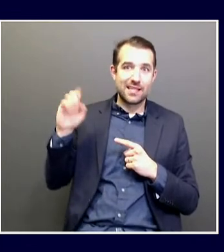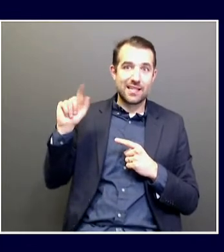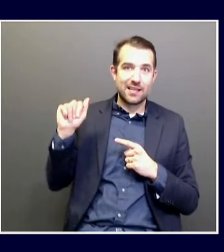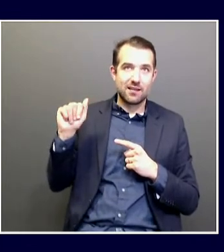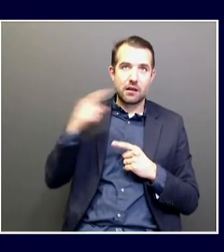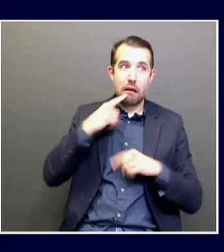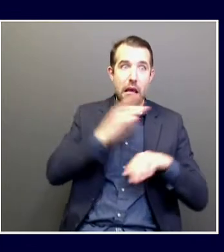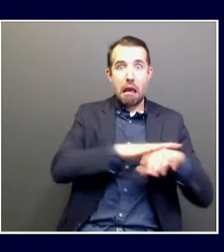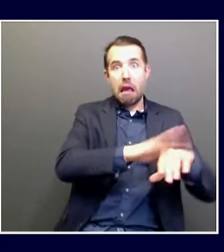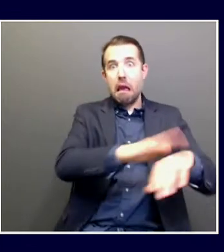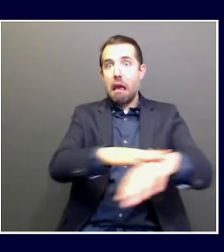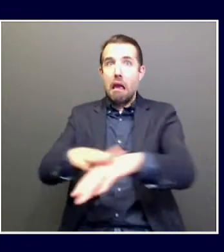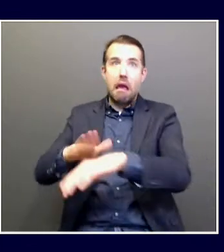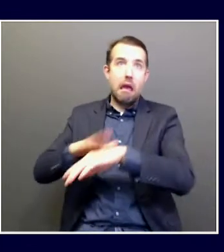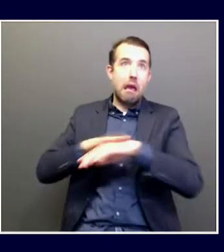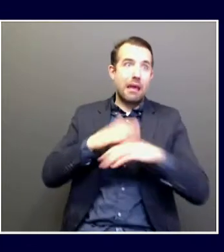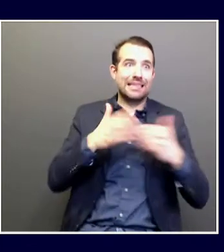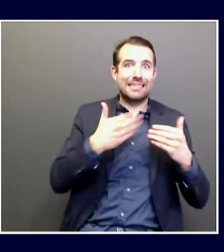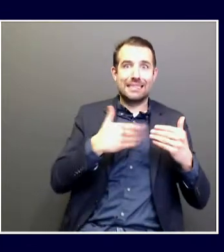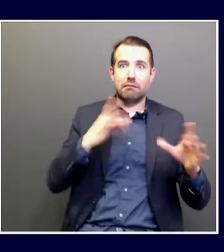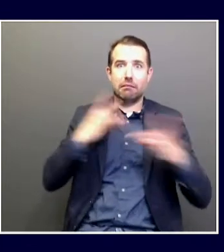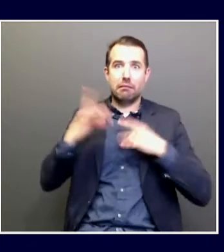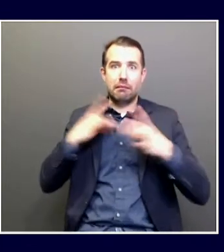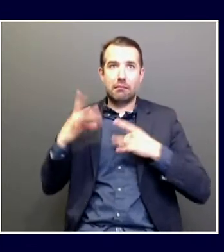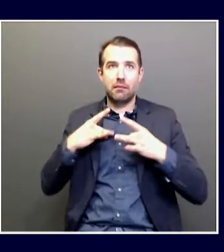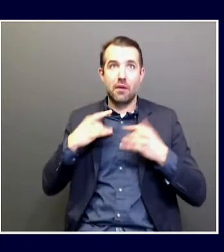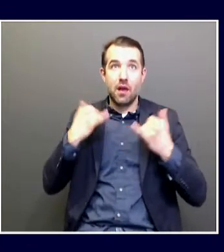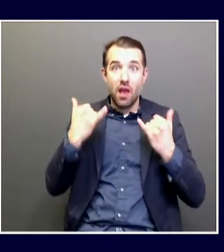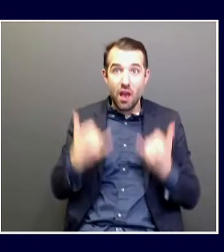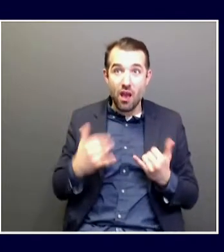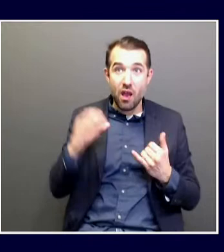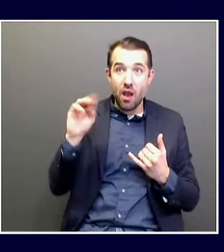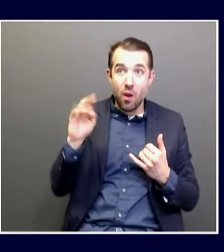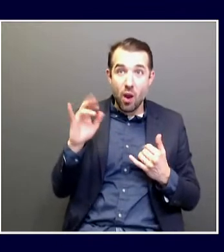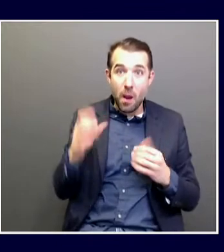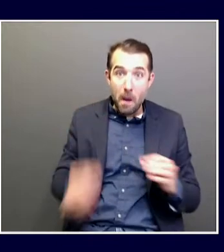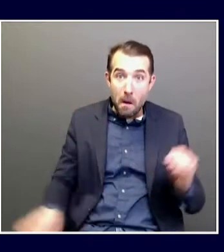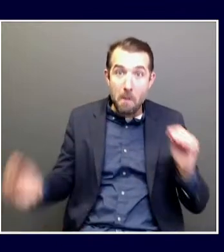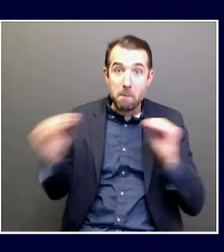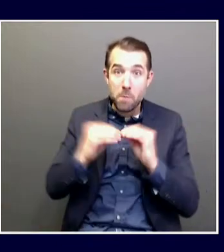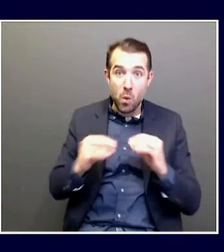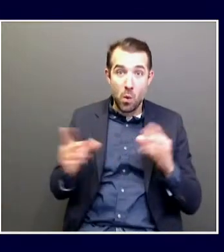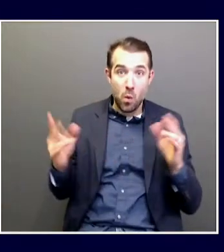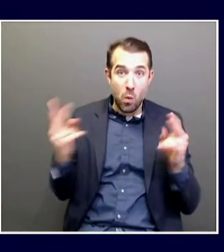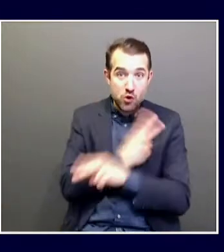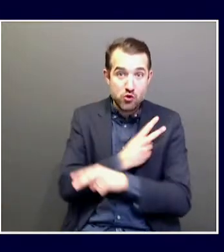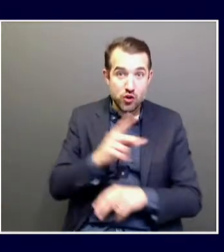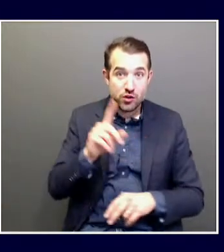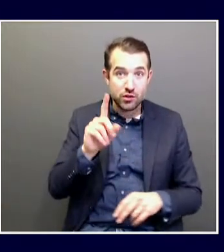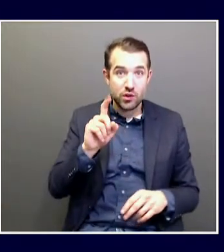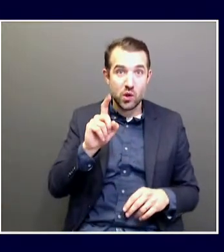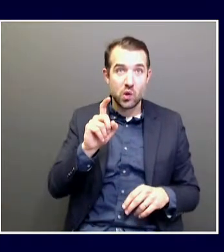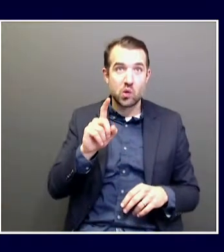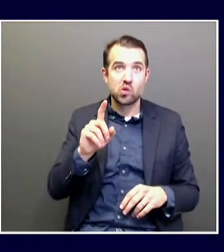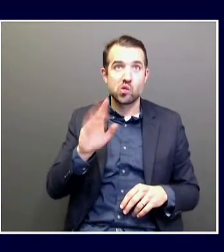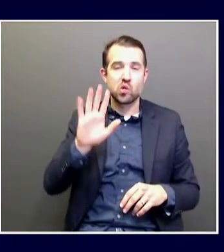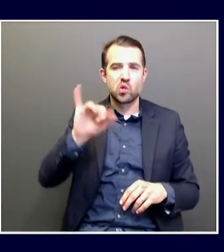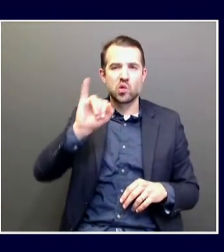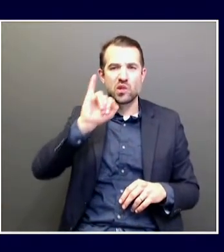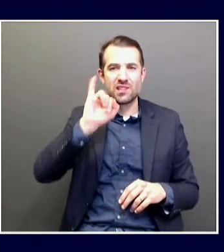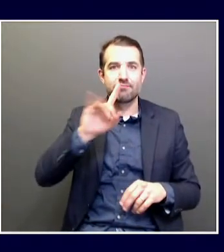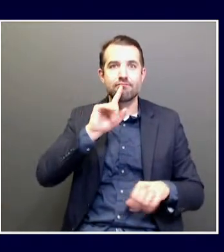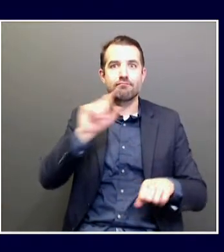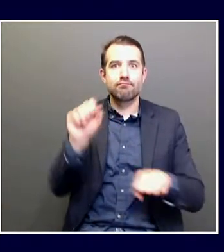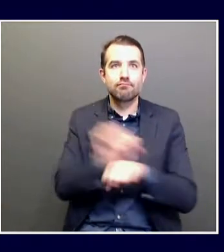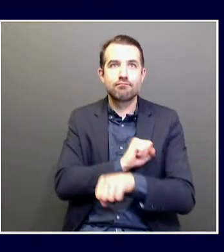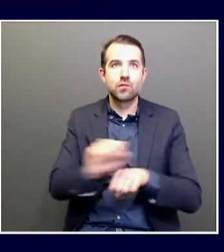milder. Let's just say that it's milder, even though we don't necessarily know that, but let's just say it. More and more people are going to get this virus. And so obviously